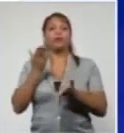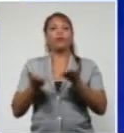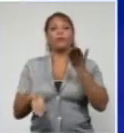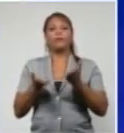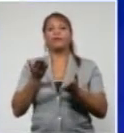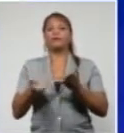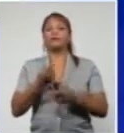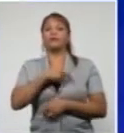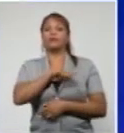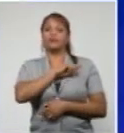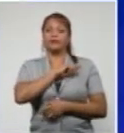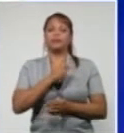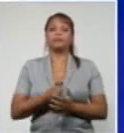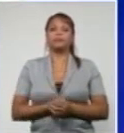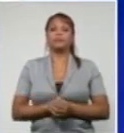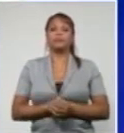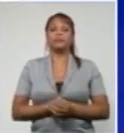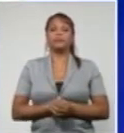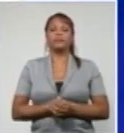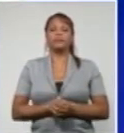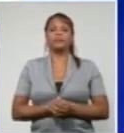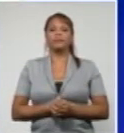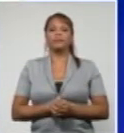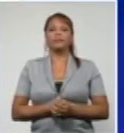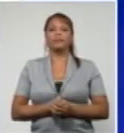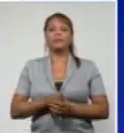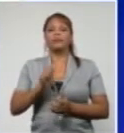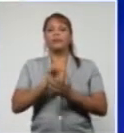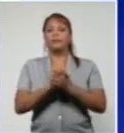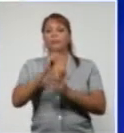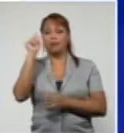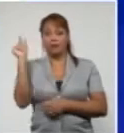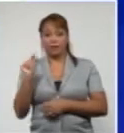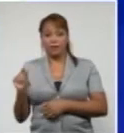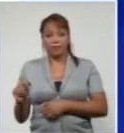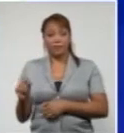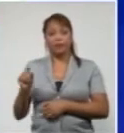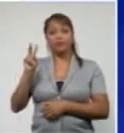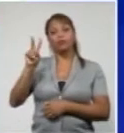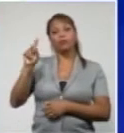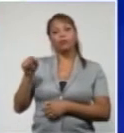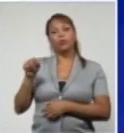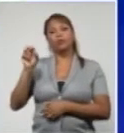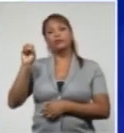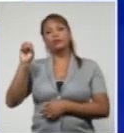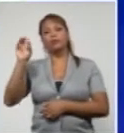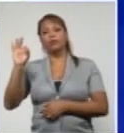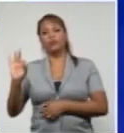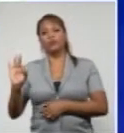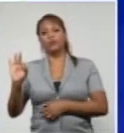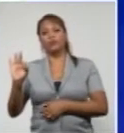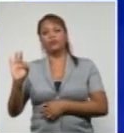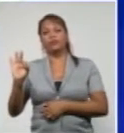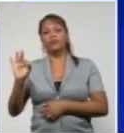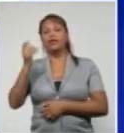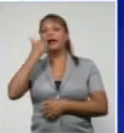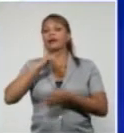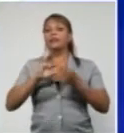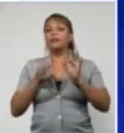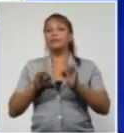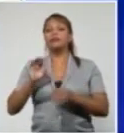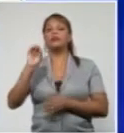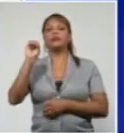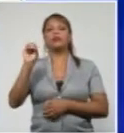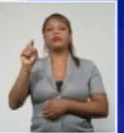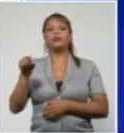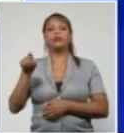diagnosed case yesterday, Pinar del Río now has a rate of 0.17. Cuba's